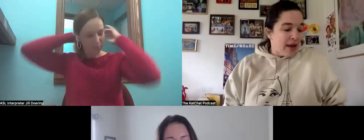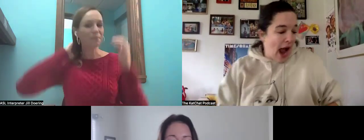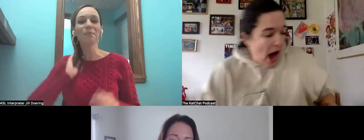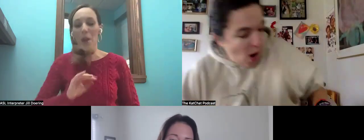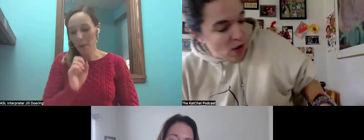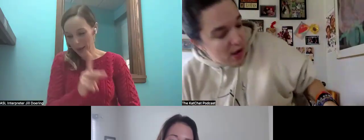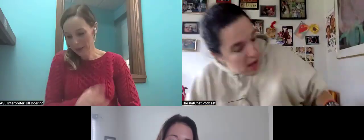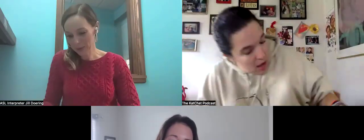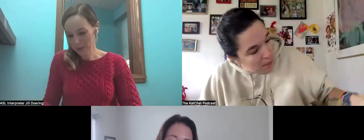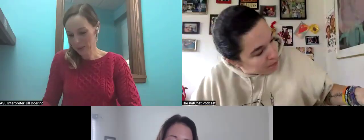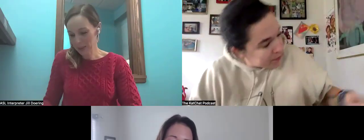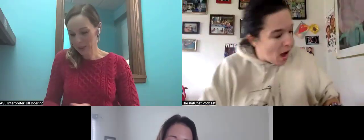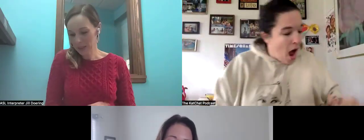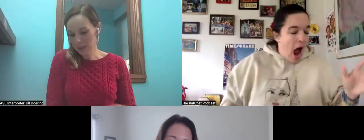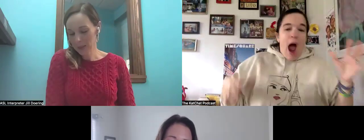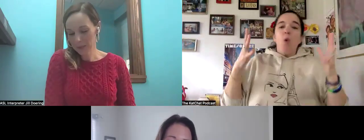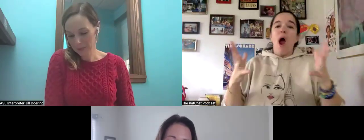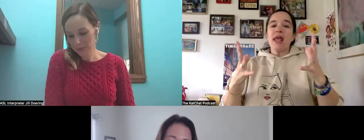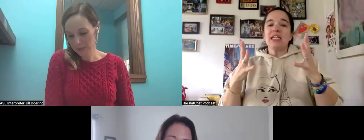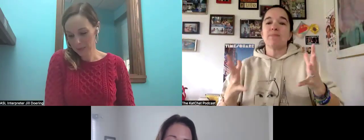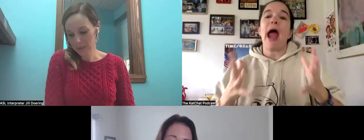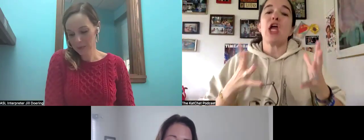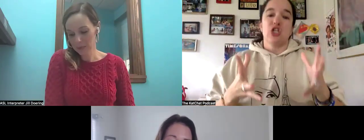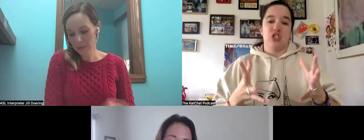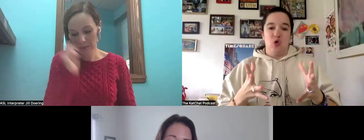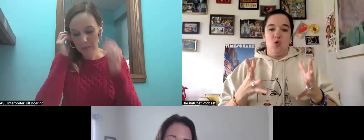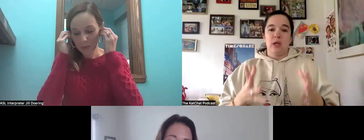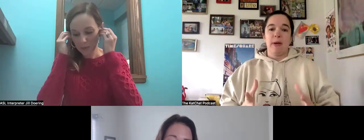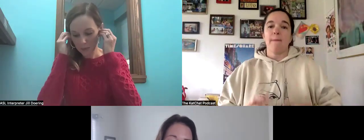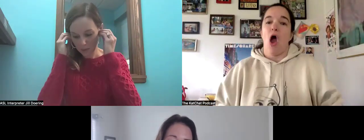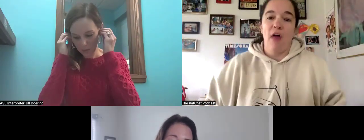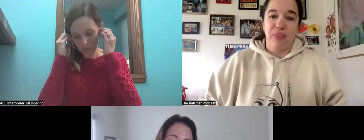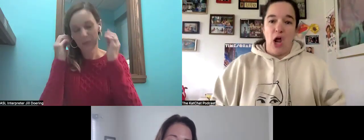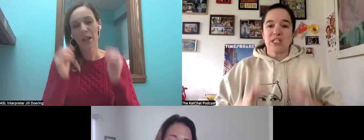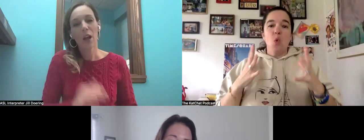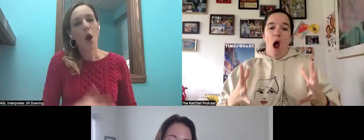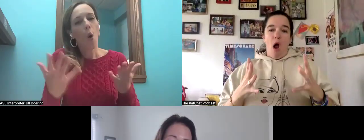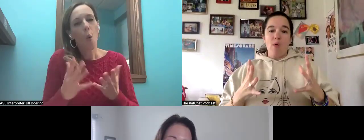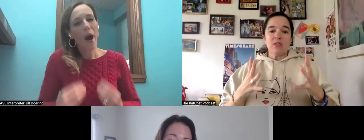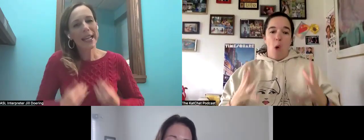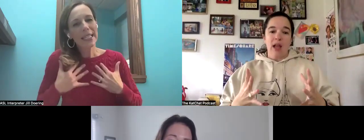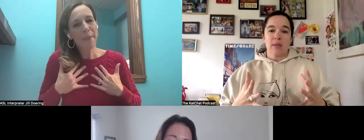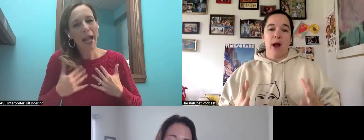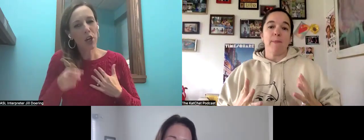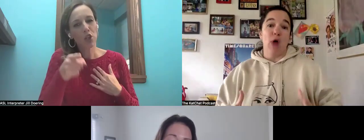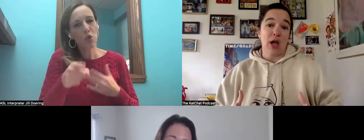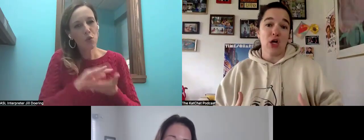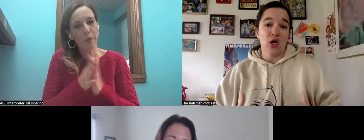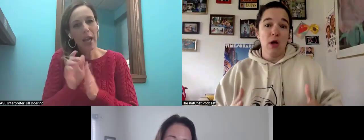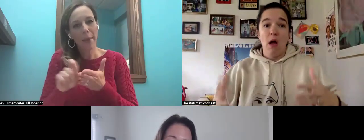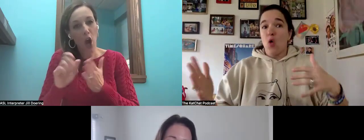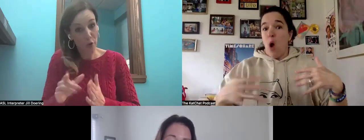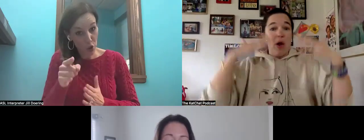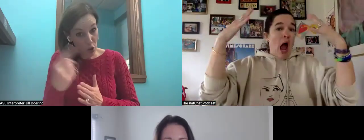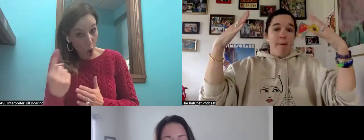Okay. Now, what inspired you to become an author? Did you always wanted to become a